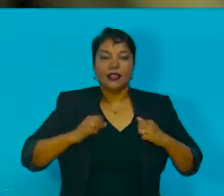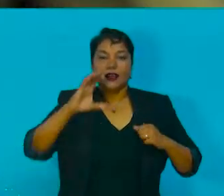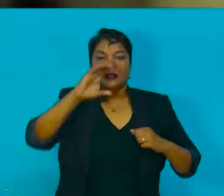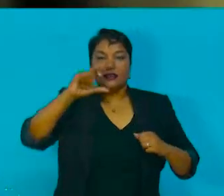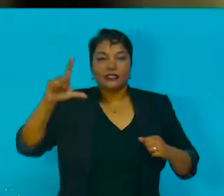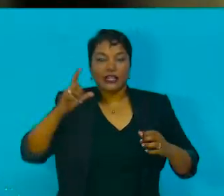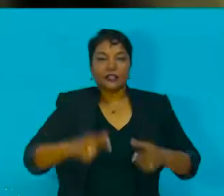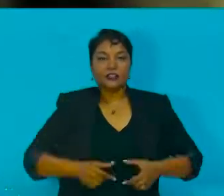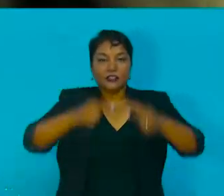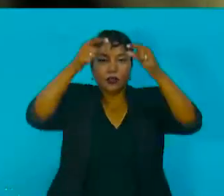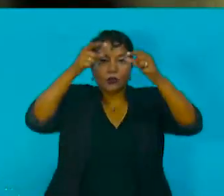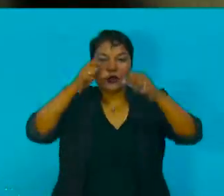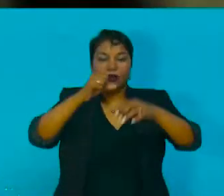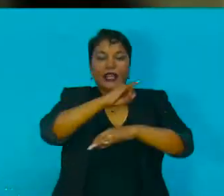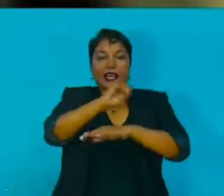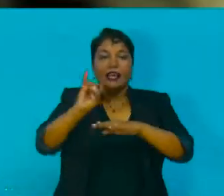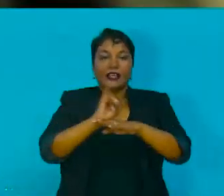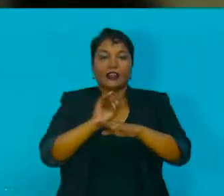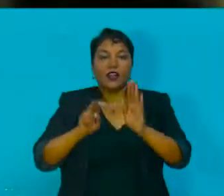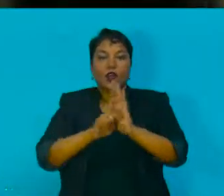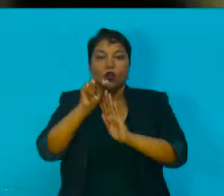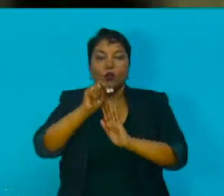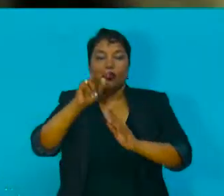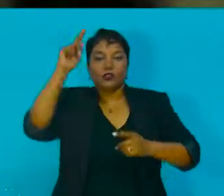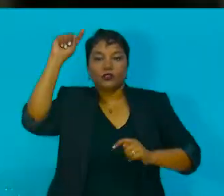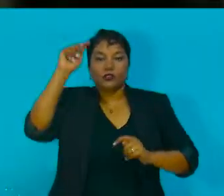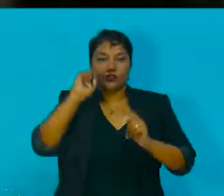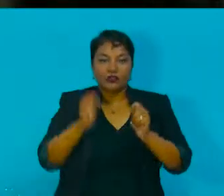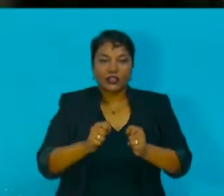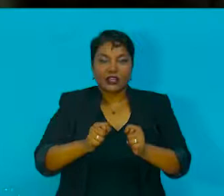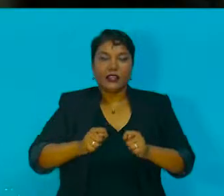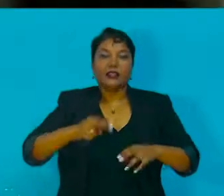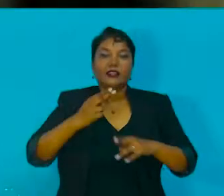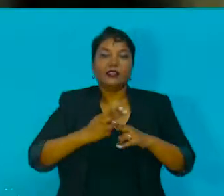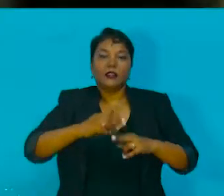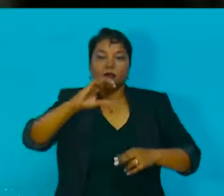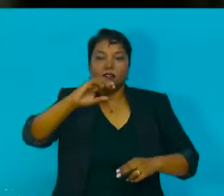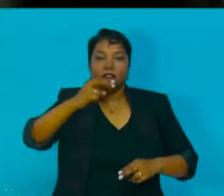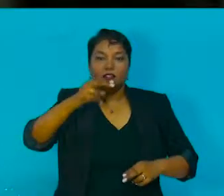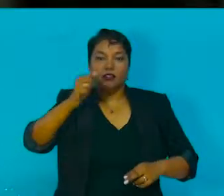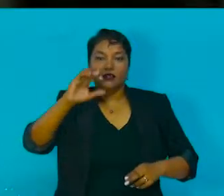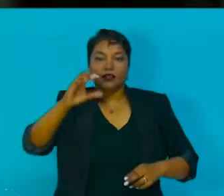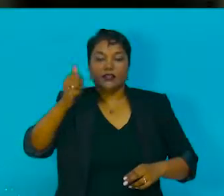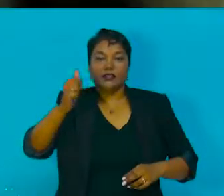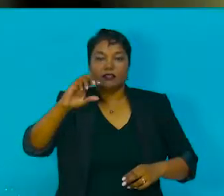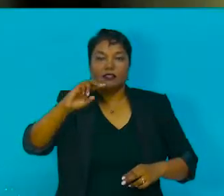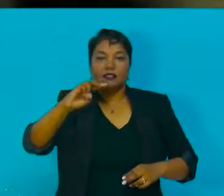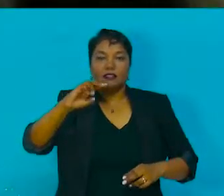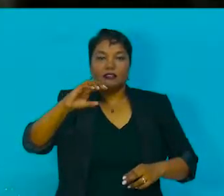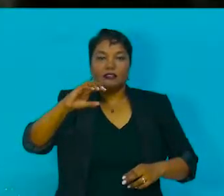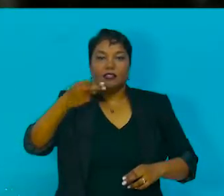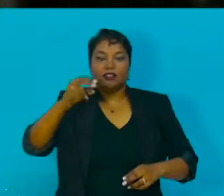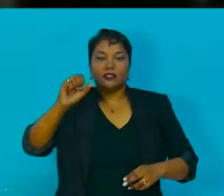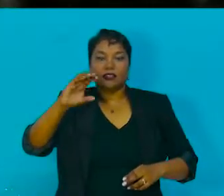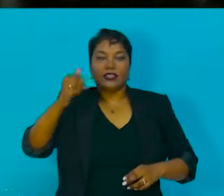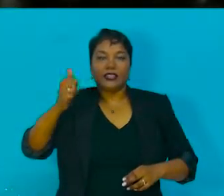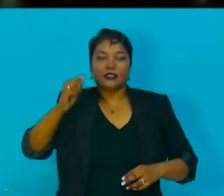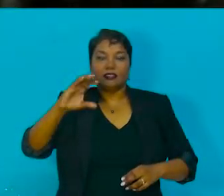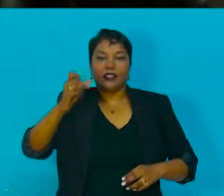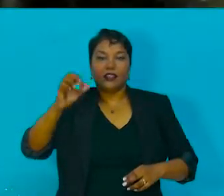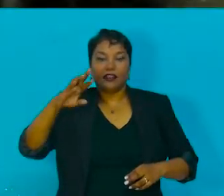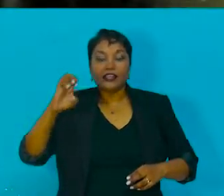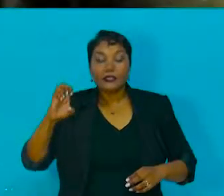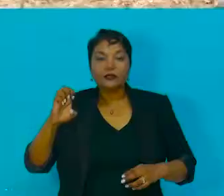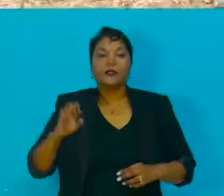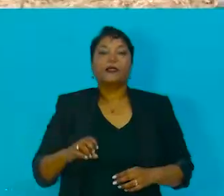Shaka Shakari provides much needed mobile voice data services to persons who traverse the waters around